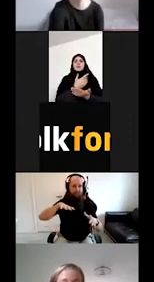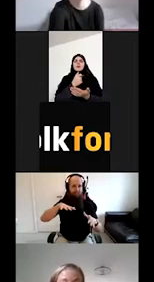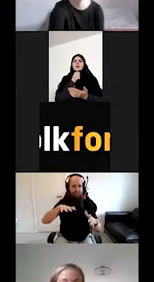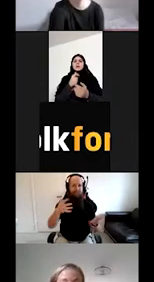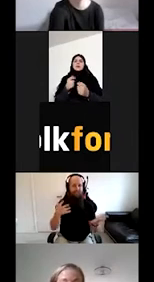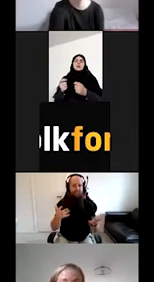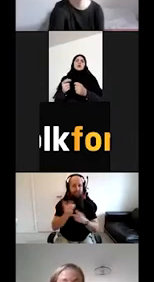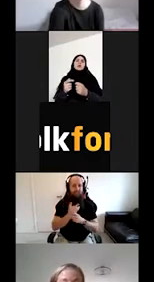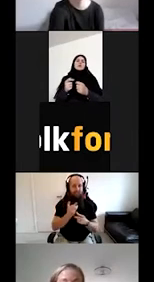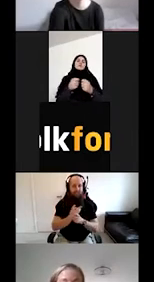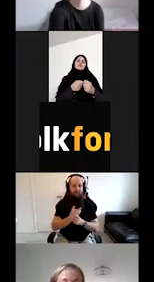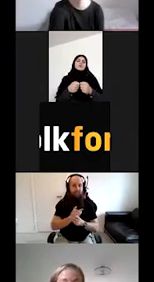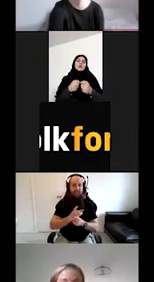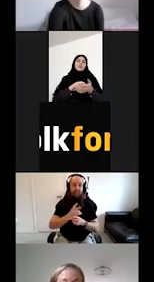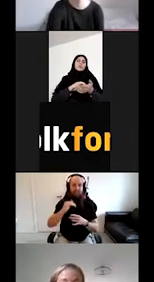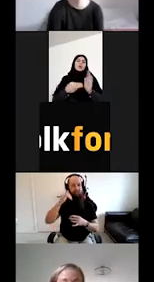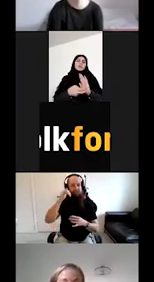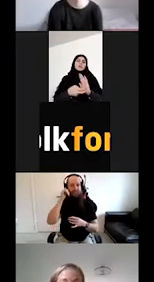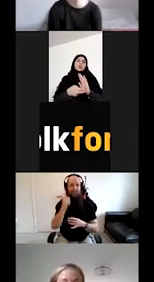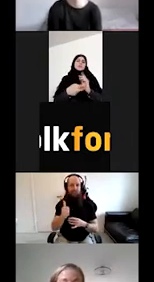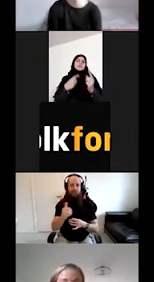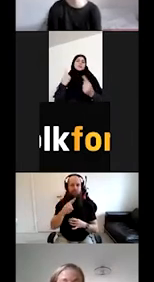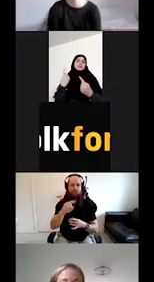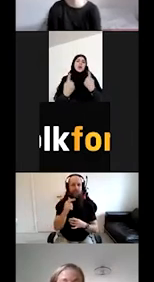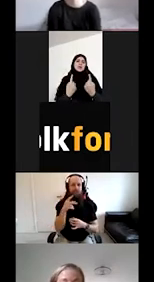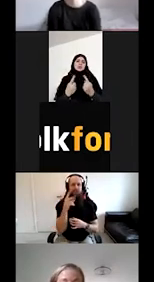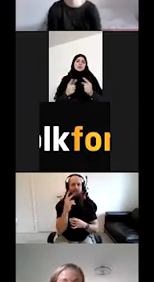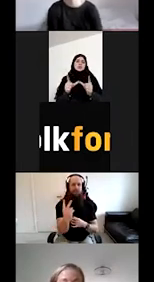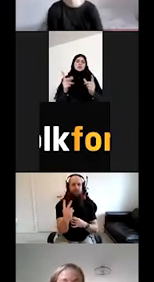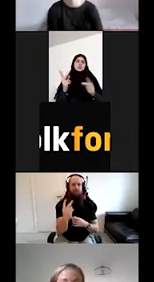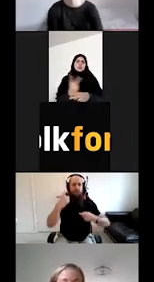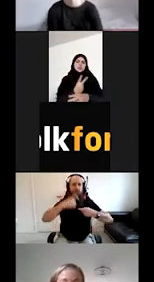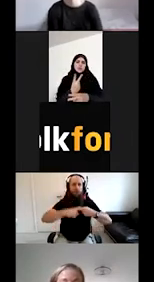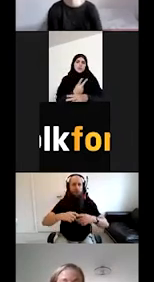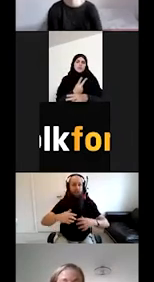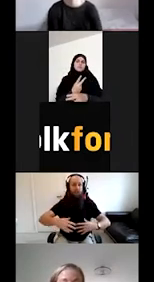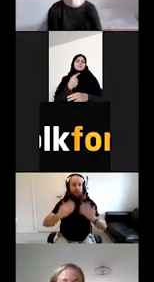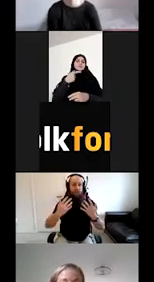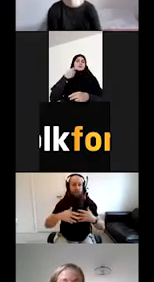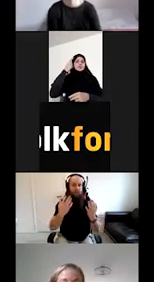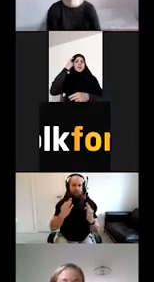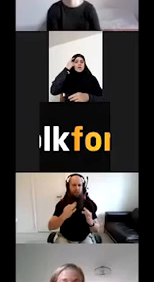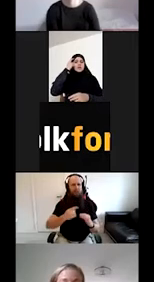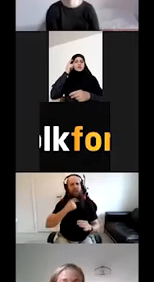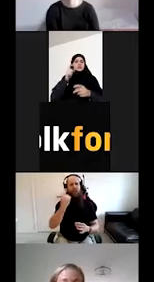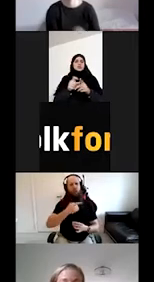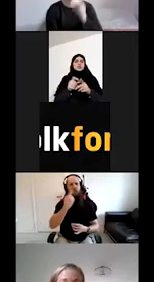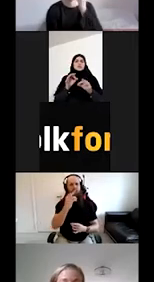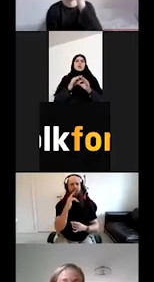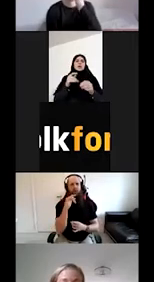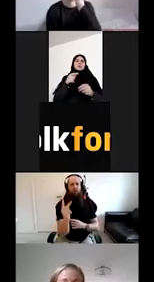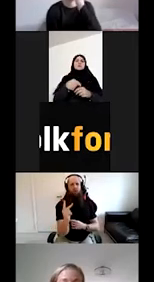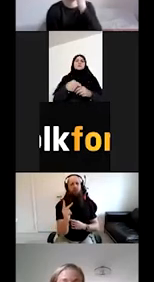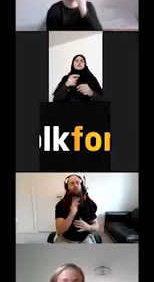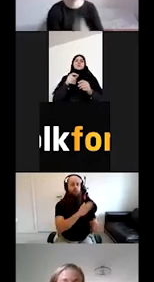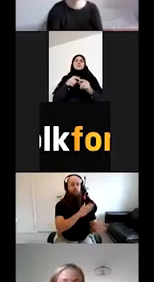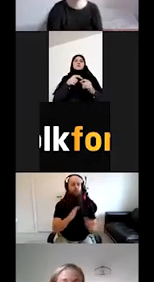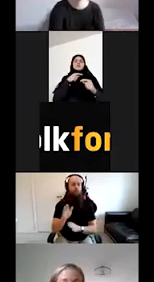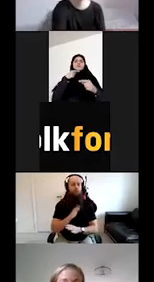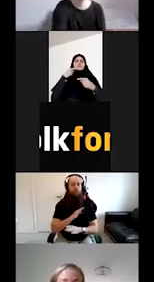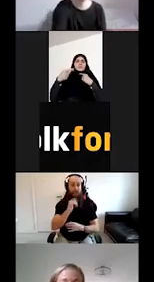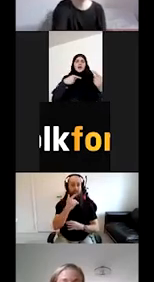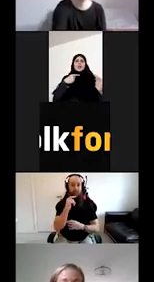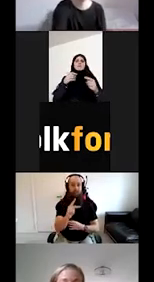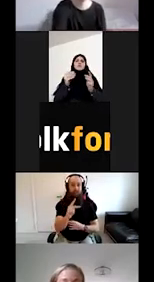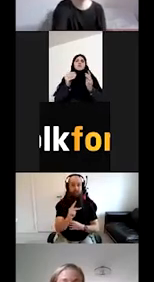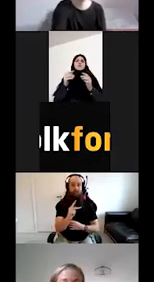narratives related to the war rhetoric are still very much present, ethnic divisions are still very much present,